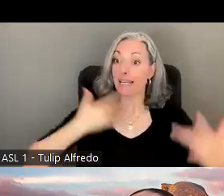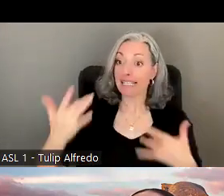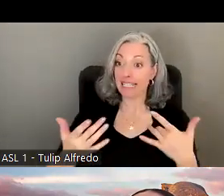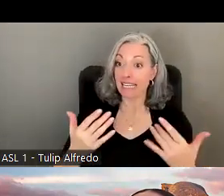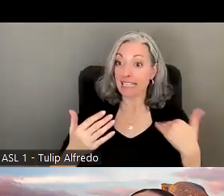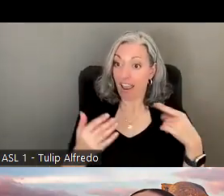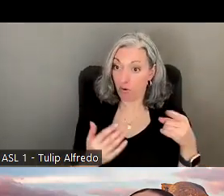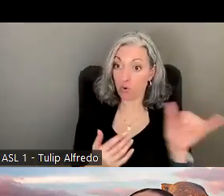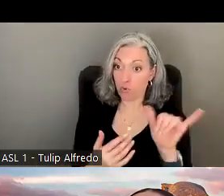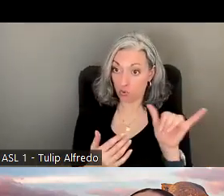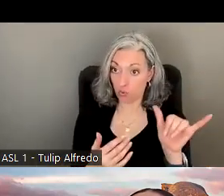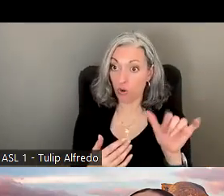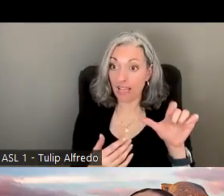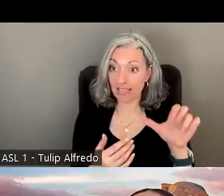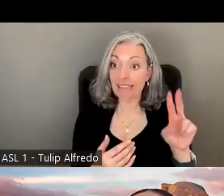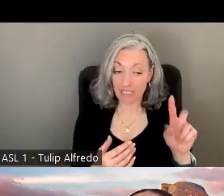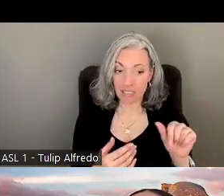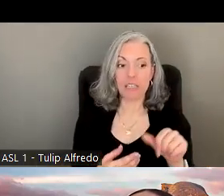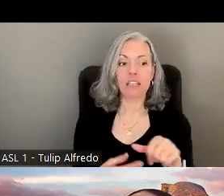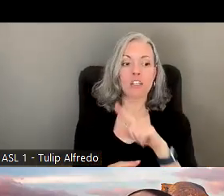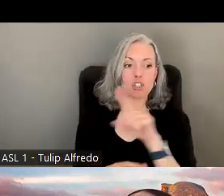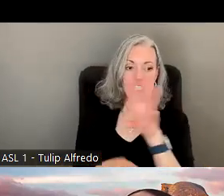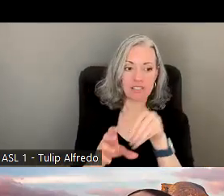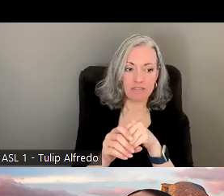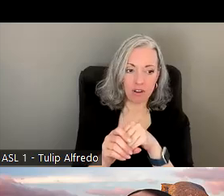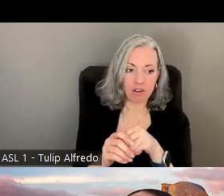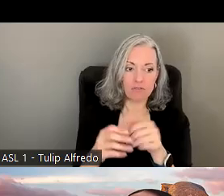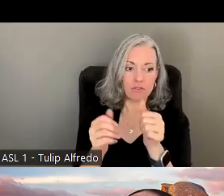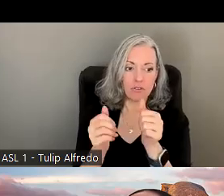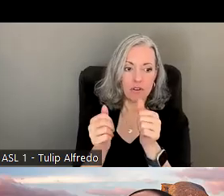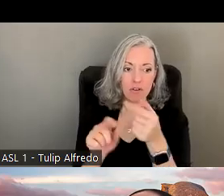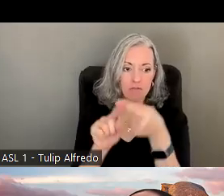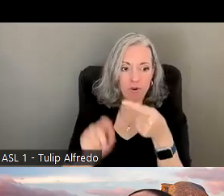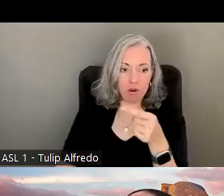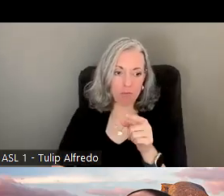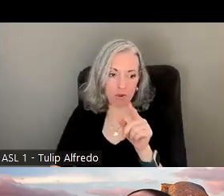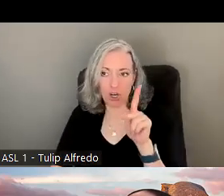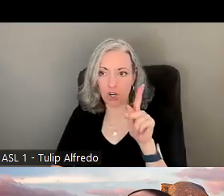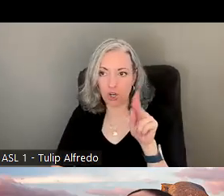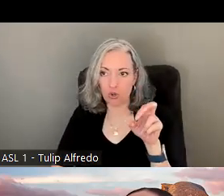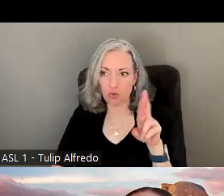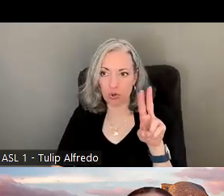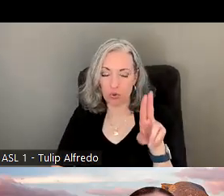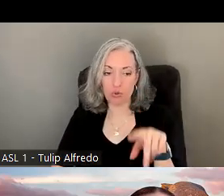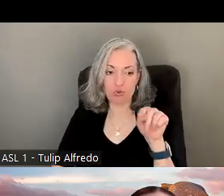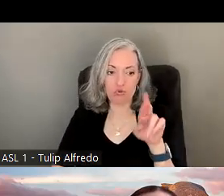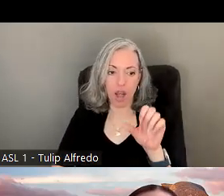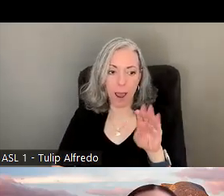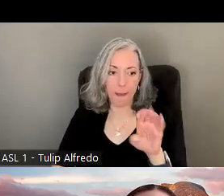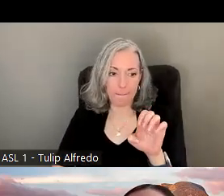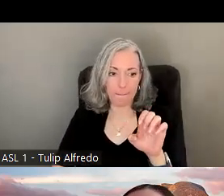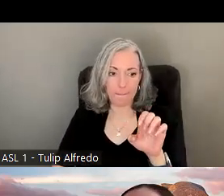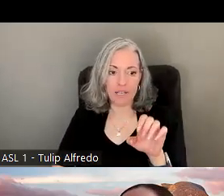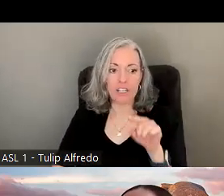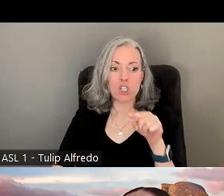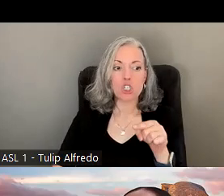She's an enrolled tribal descendant of the Karuk tribe in Northern California, and she's a Native American